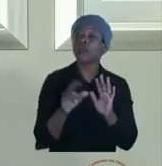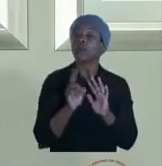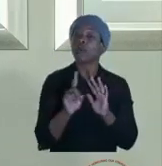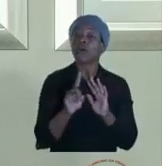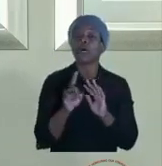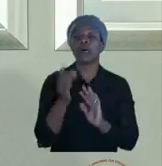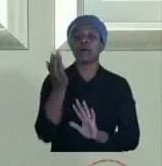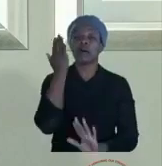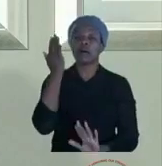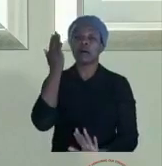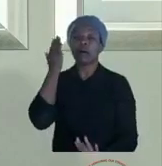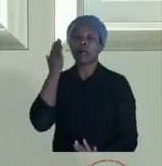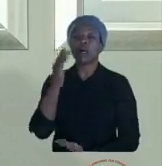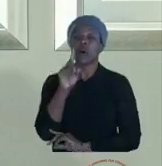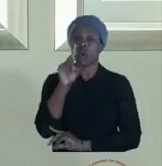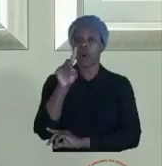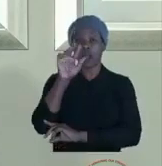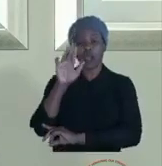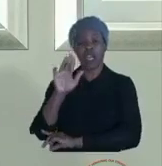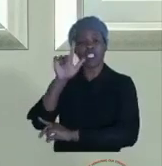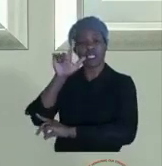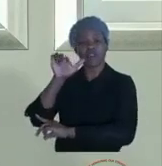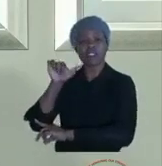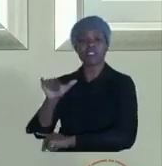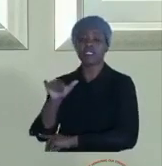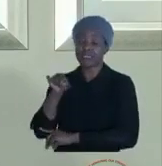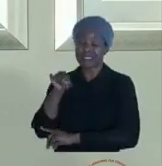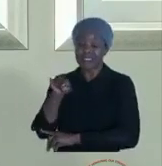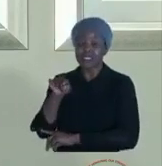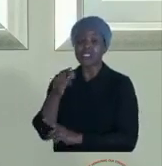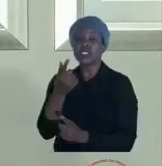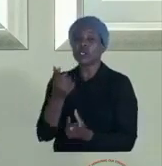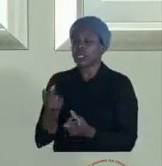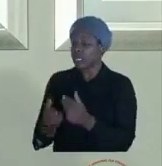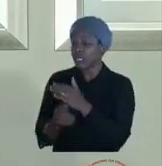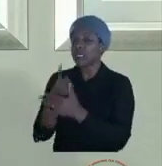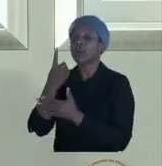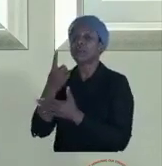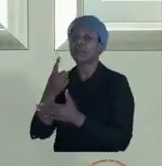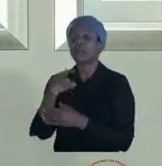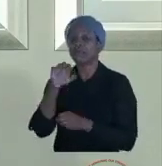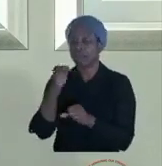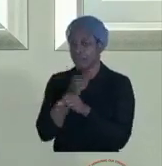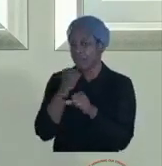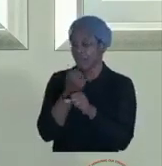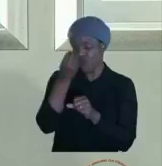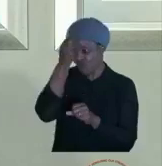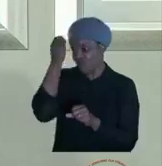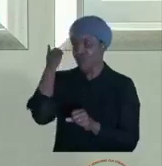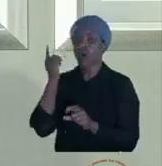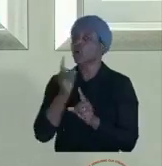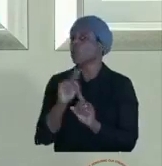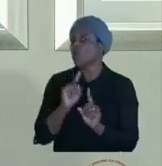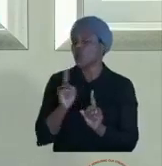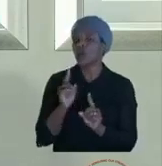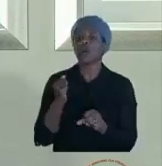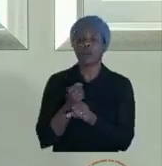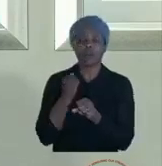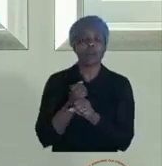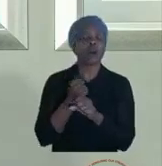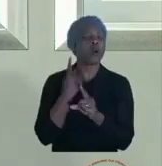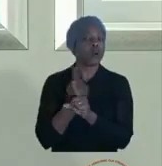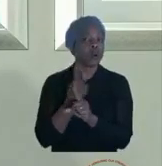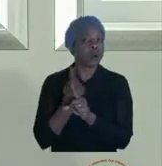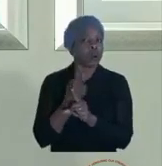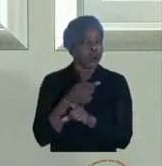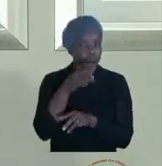1976 should not be forgotten, the current youth have a mandate to fulfill and a huge responsibility that lies before them to ensure